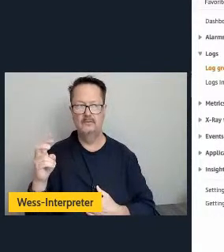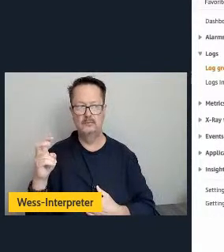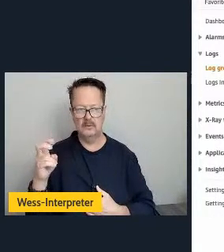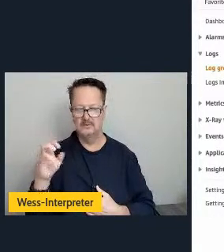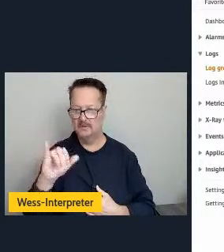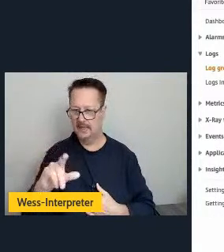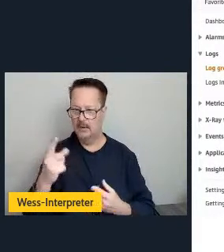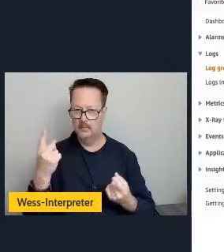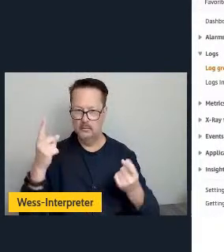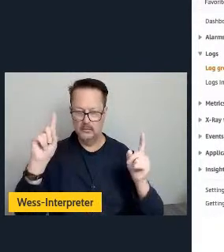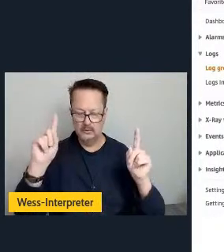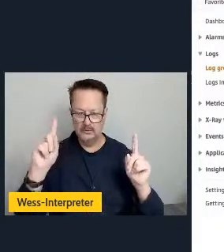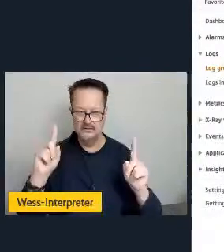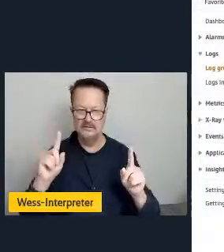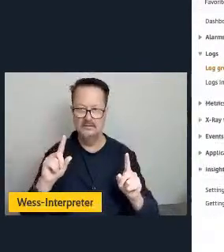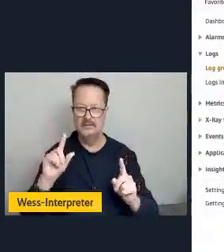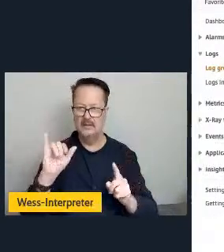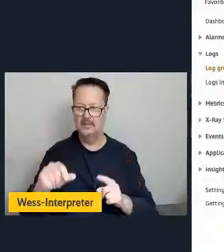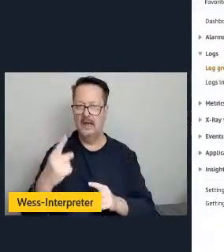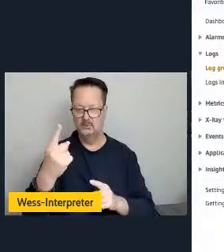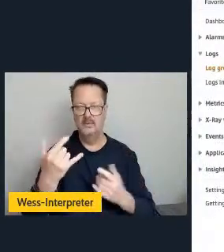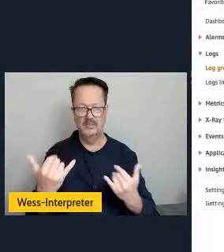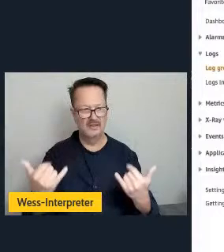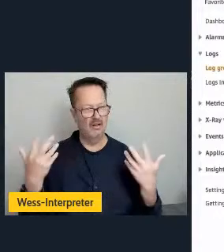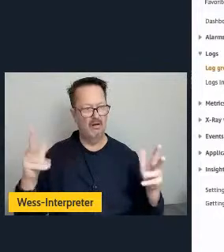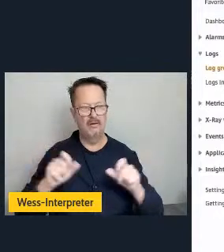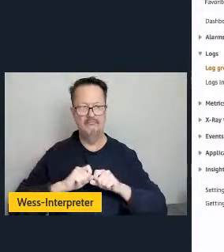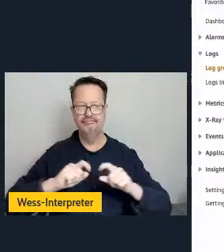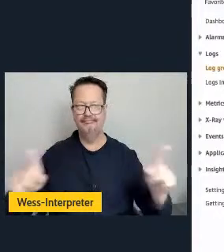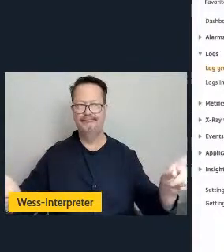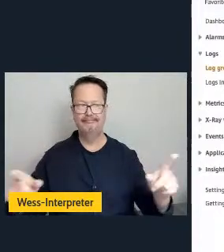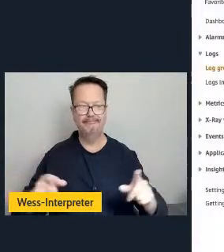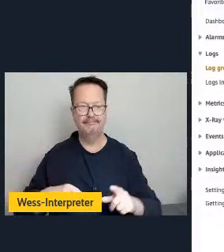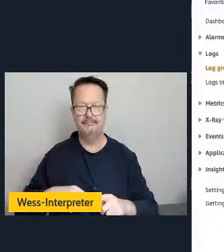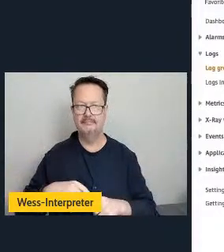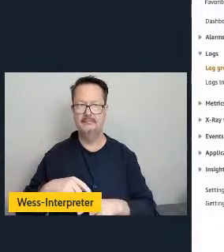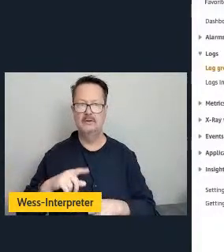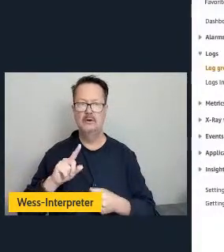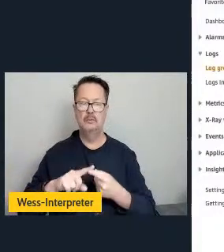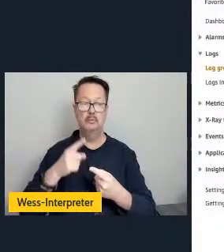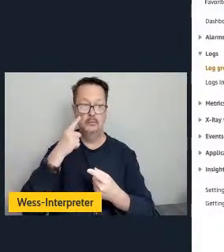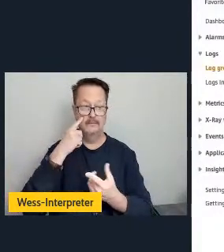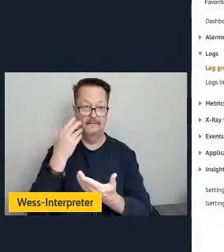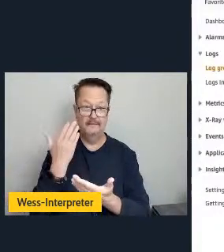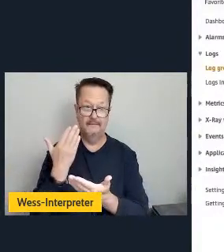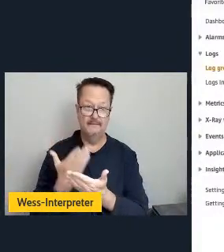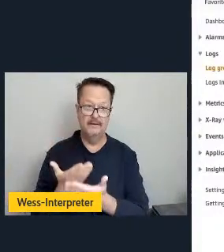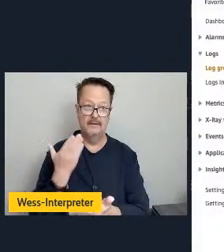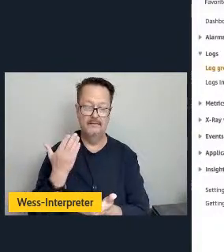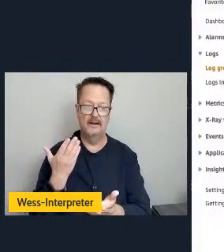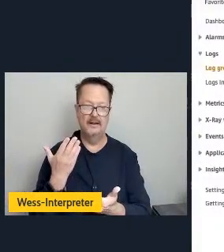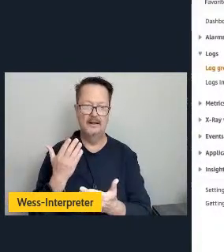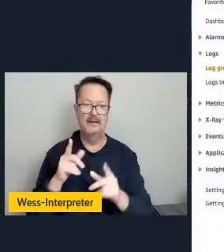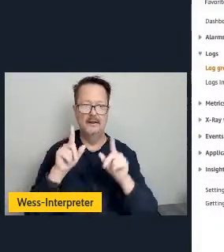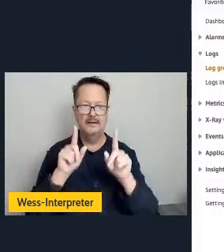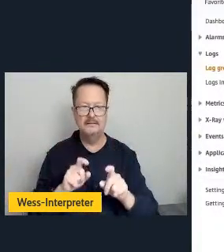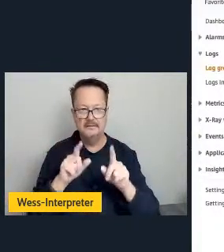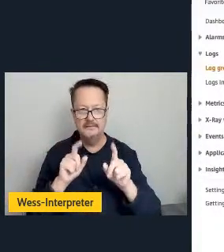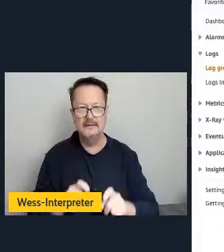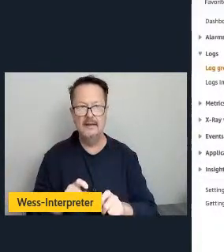worked, and that is the one that's deployed now. And also, just to verify it, in our test